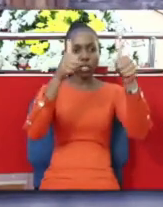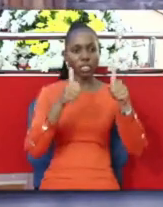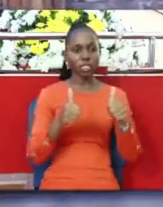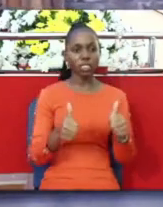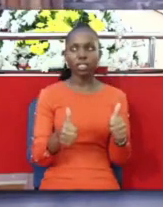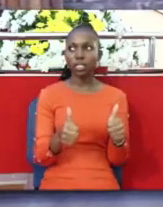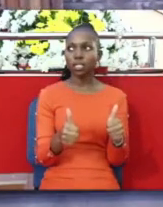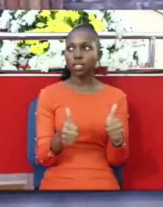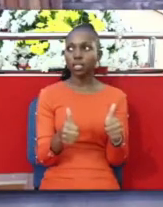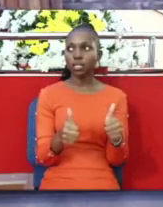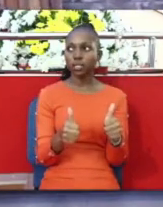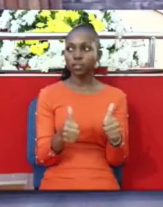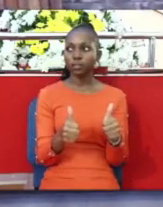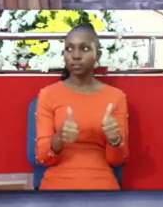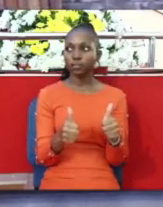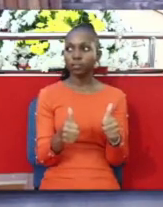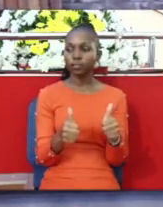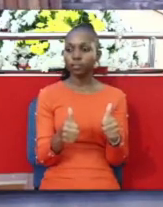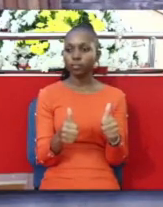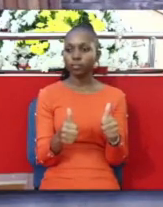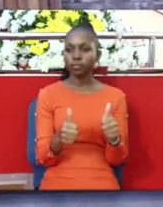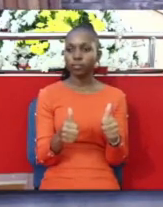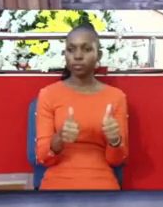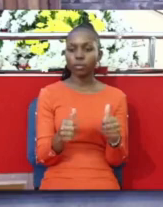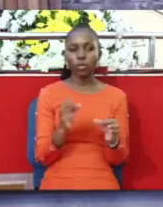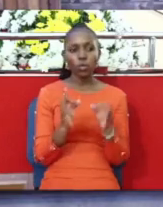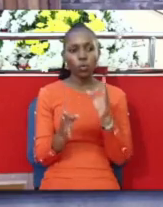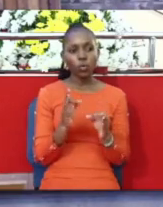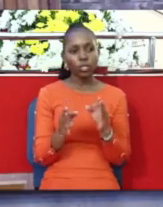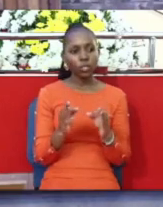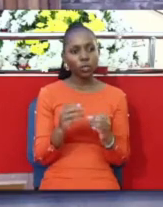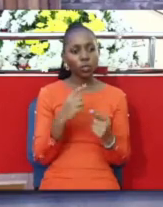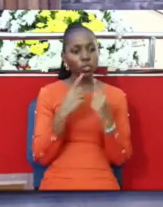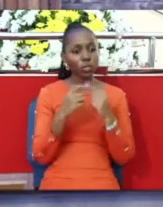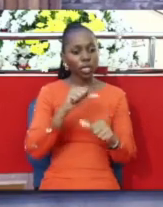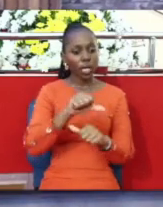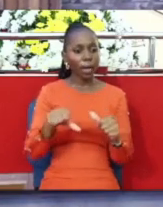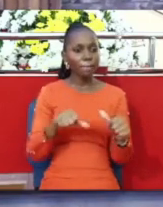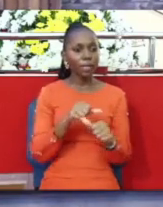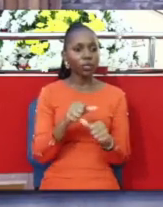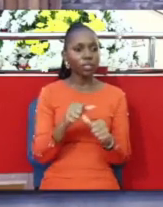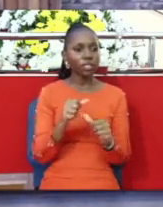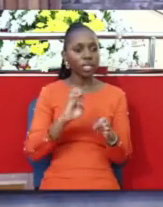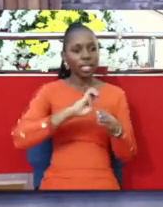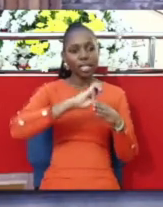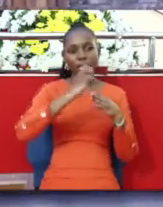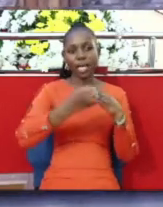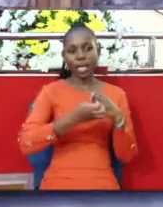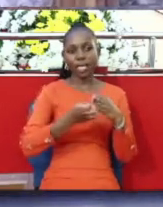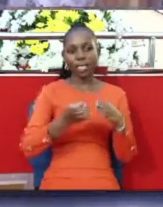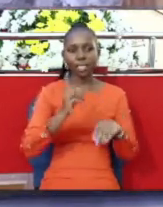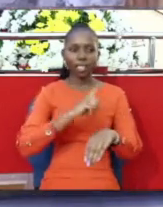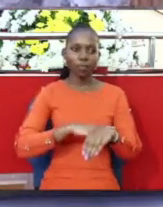Which one was on rapture? Ambayo ilikuwa inazungumzia siku ya kunyakuliwa. And it was written. Na